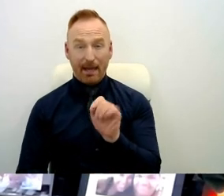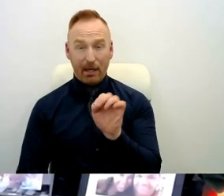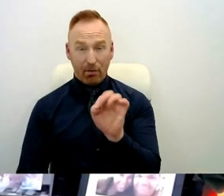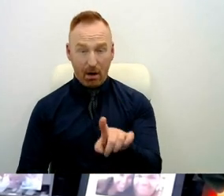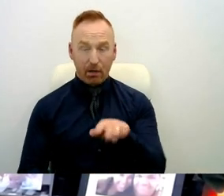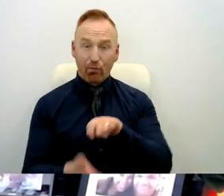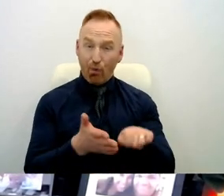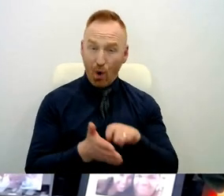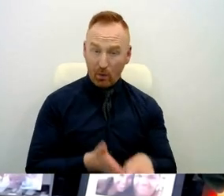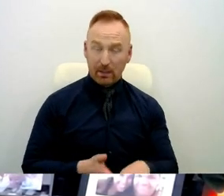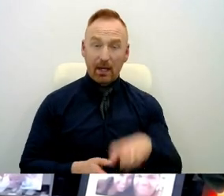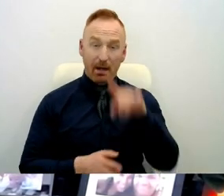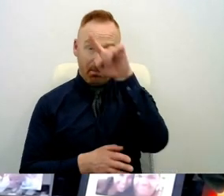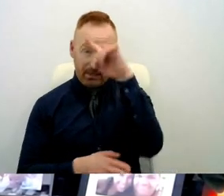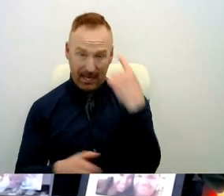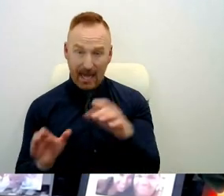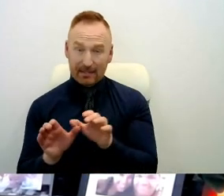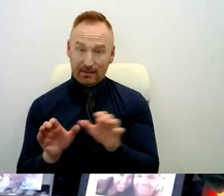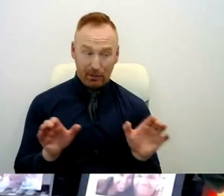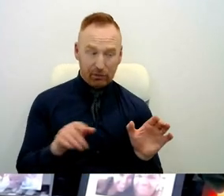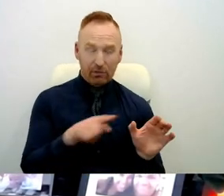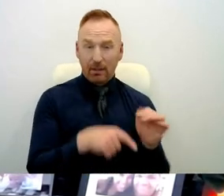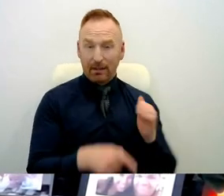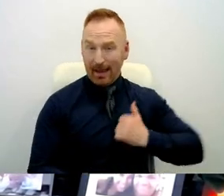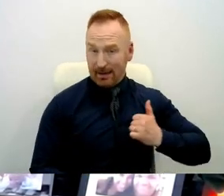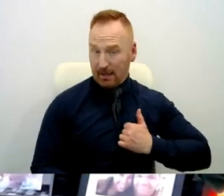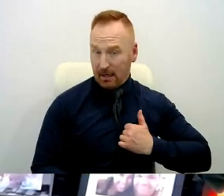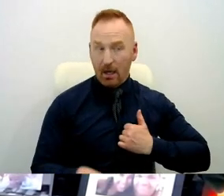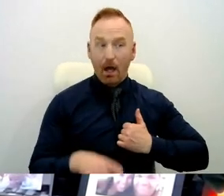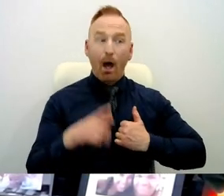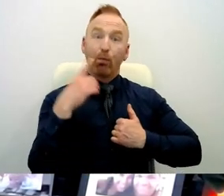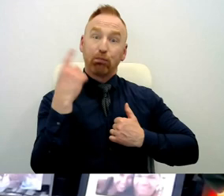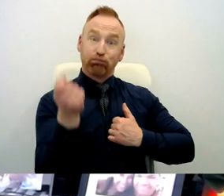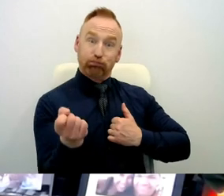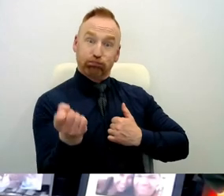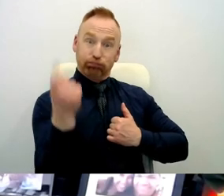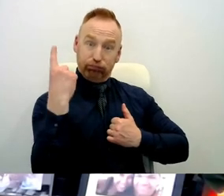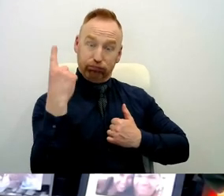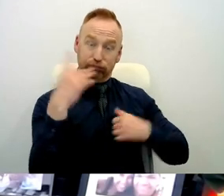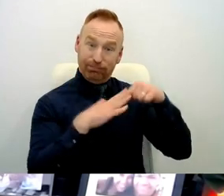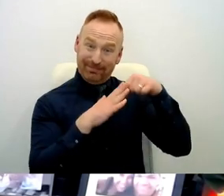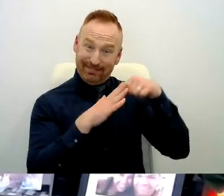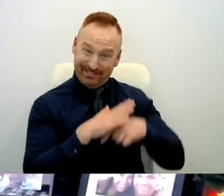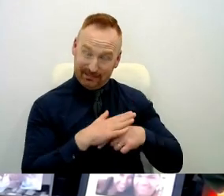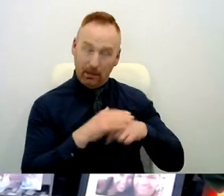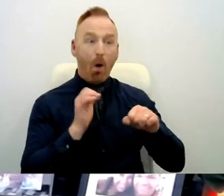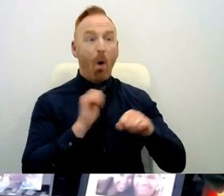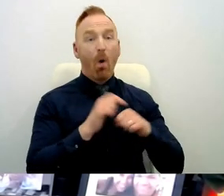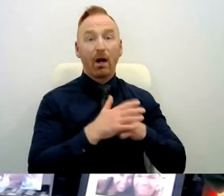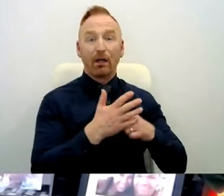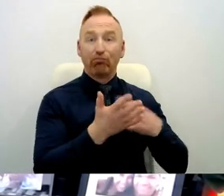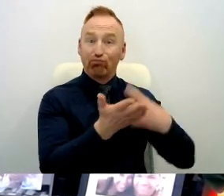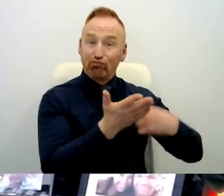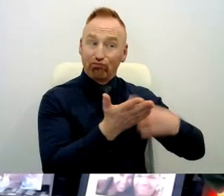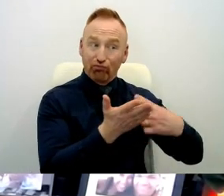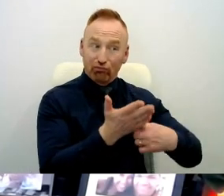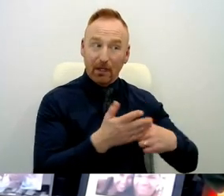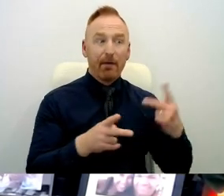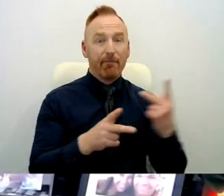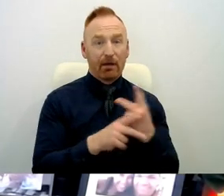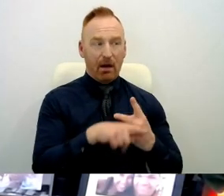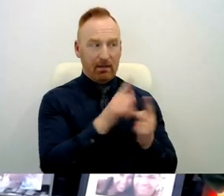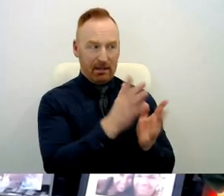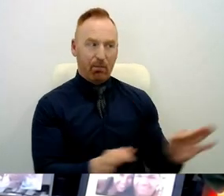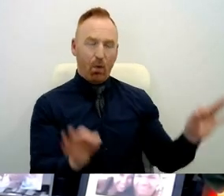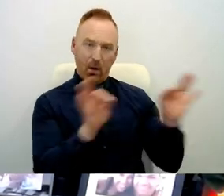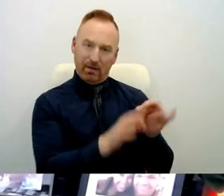wrote, "Black subjugation in Canada cannot be fully understood and therefore cannot be fully redressed or countered without placing it in